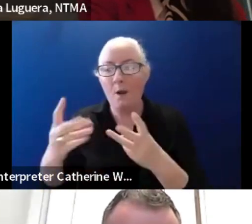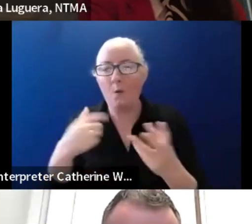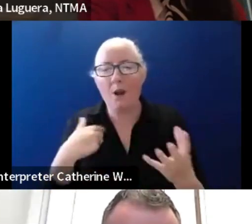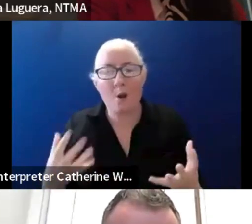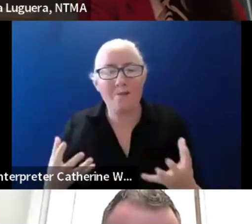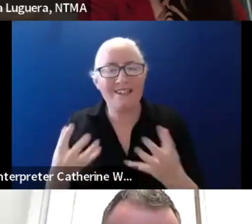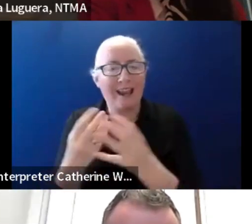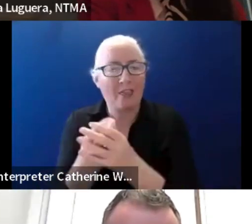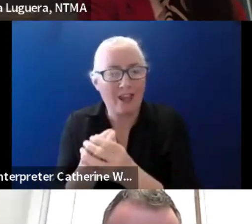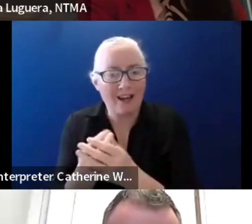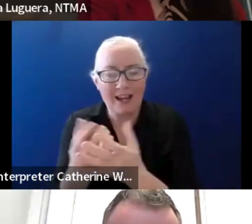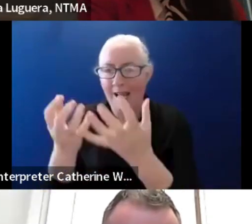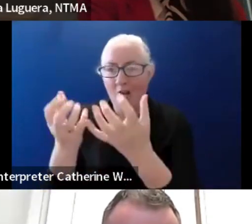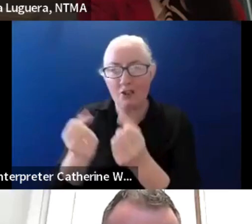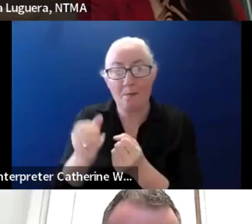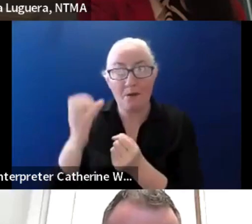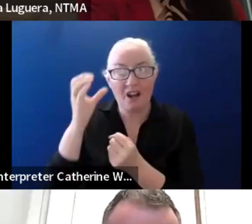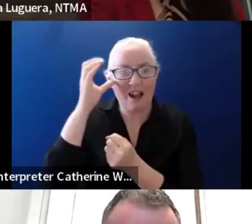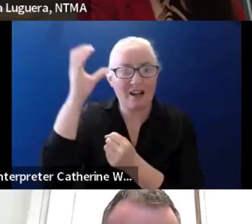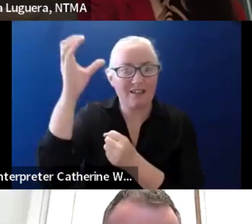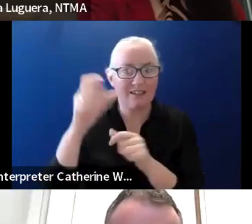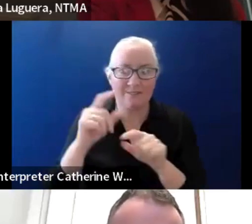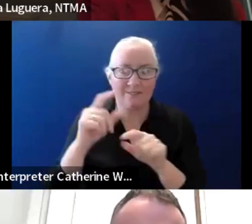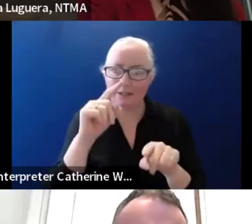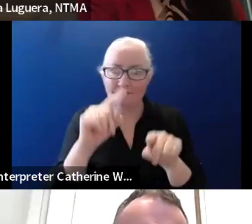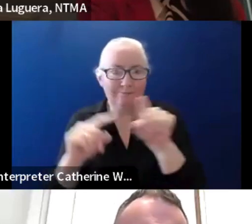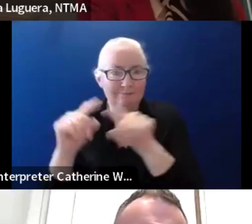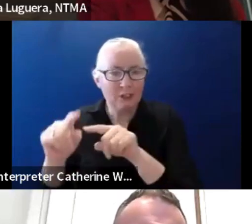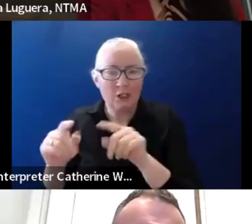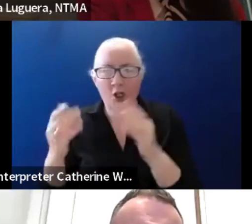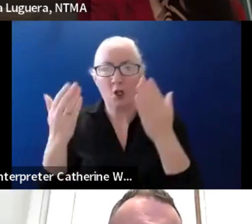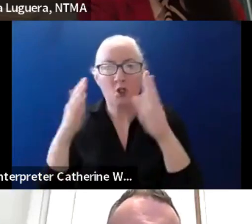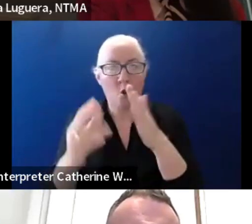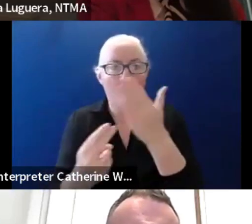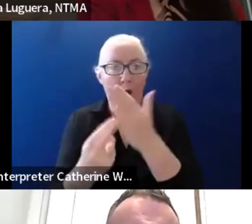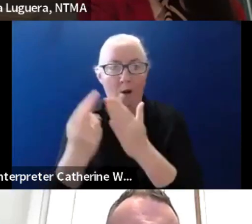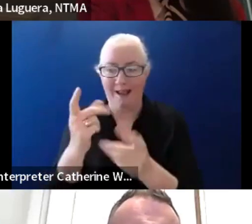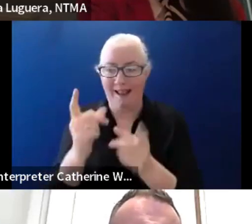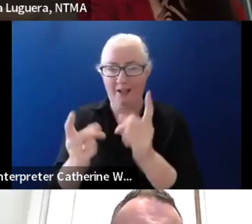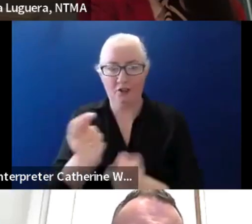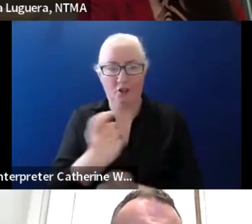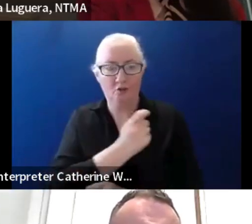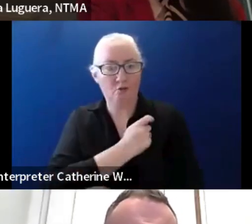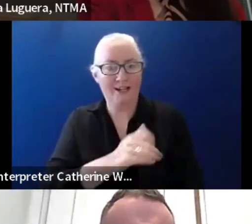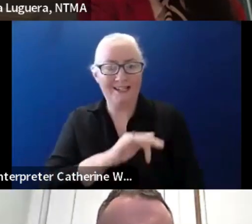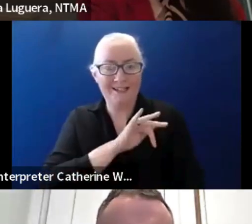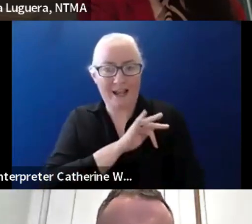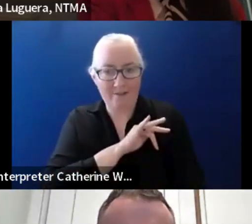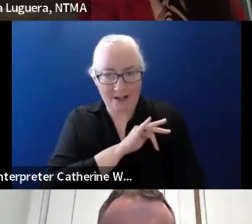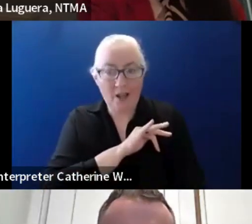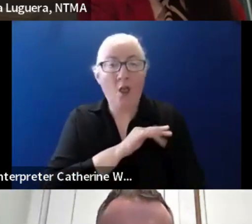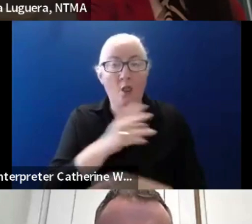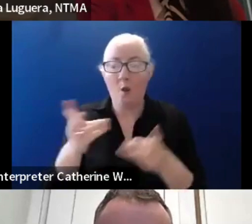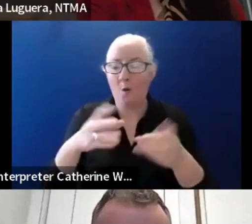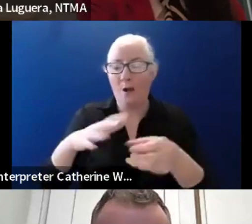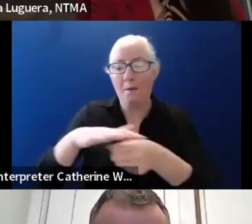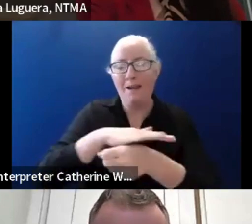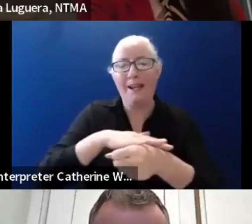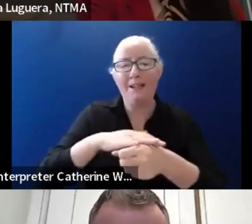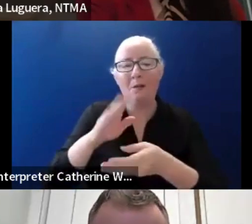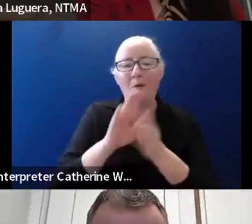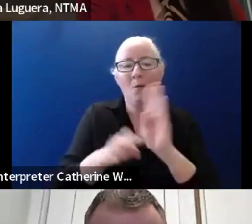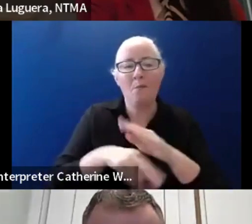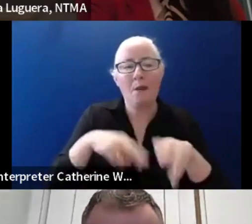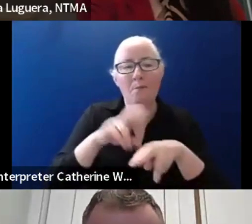and we accept cognitive diversity and we allow people to show up as their true selves, the workplace becomes better for all of